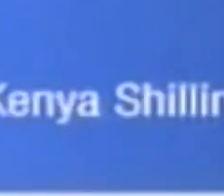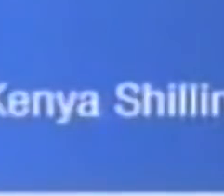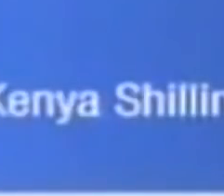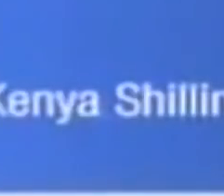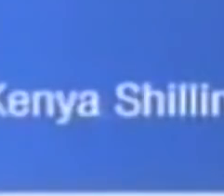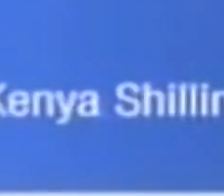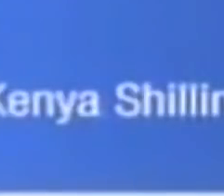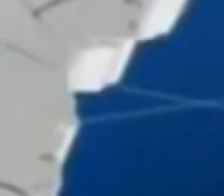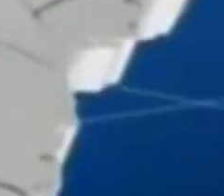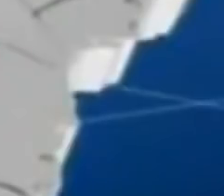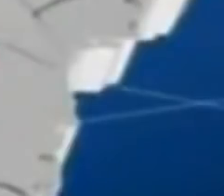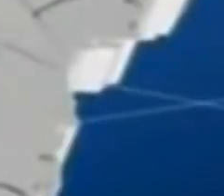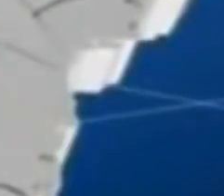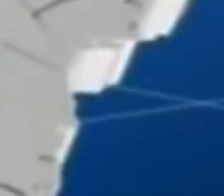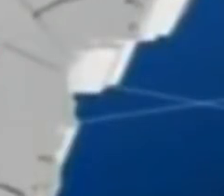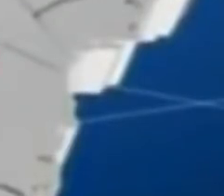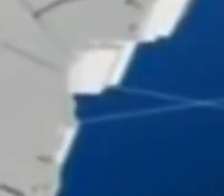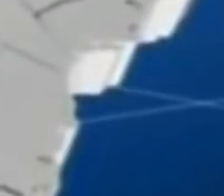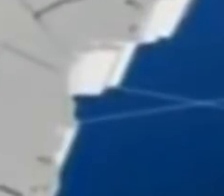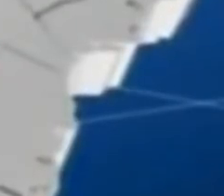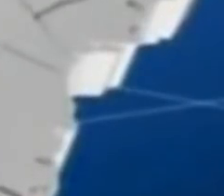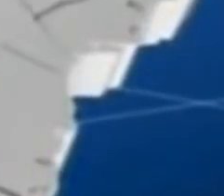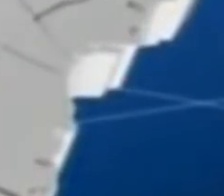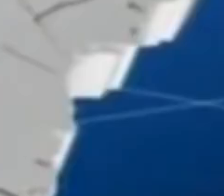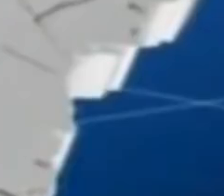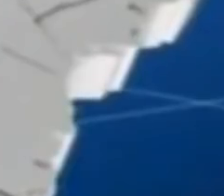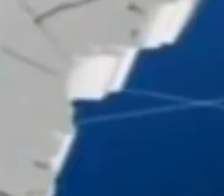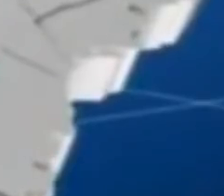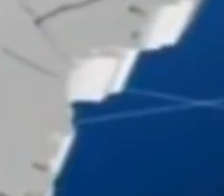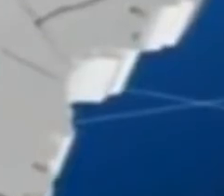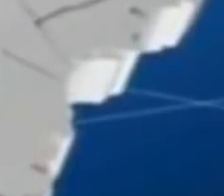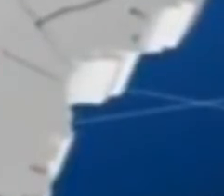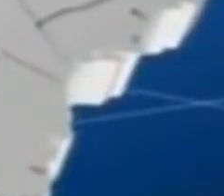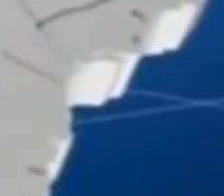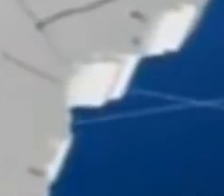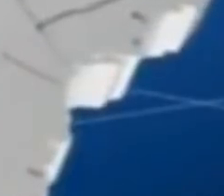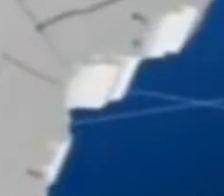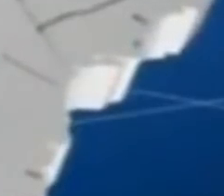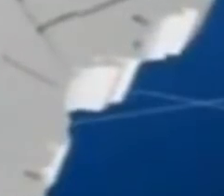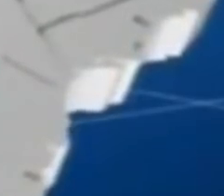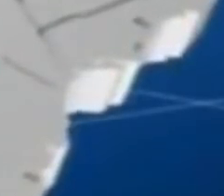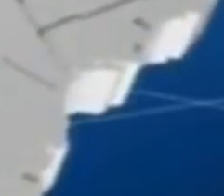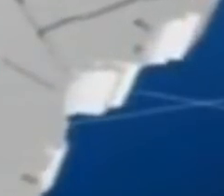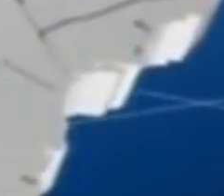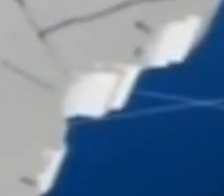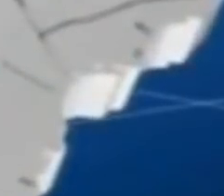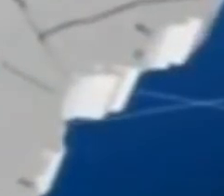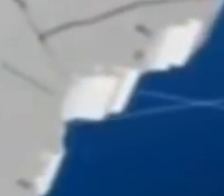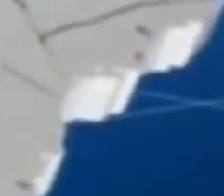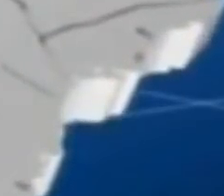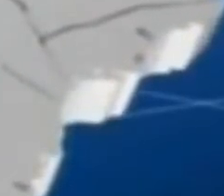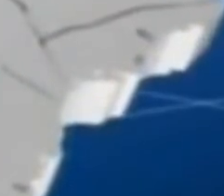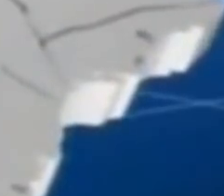medicines in question, are for the National Trachoma Elimination Program in Turkana, West Pokot, Baringo,